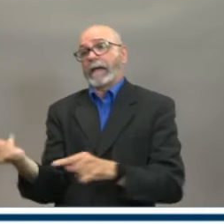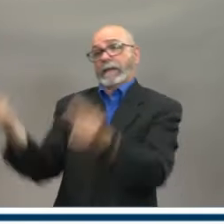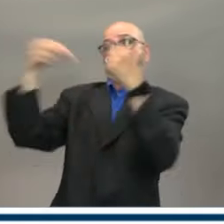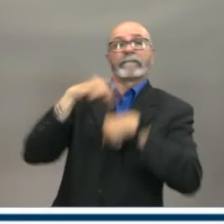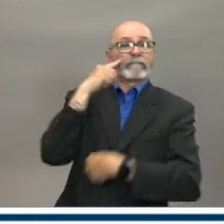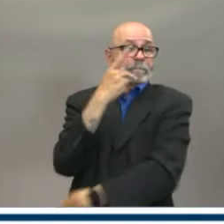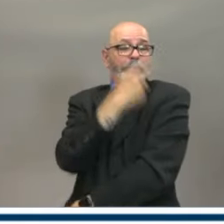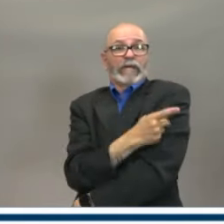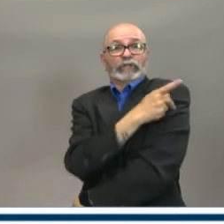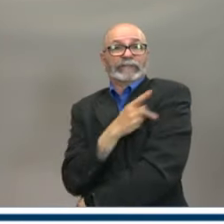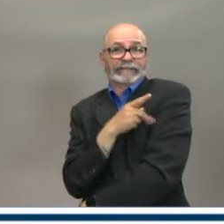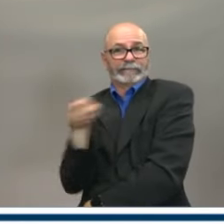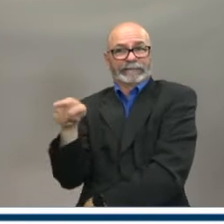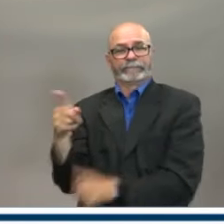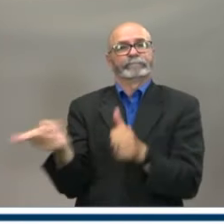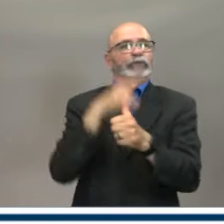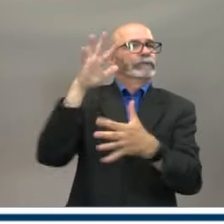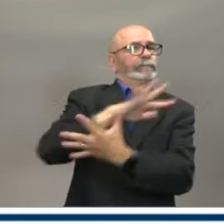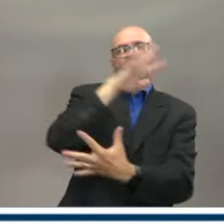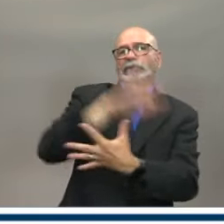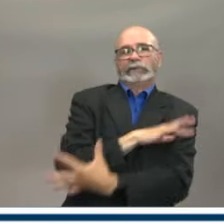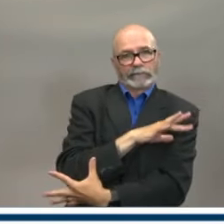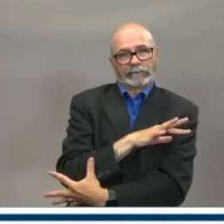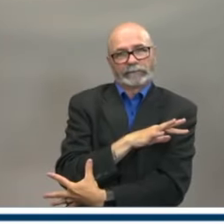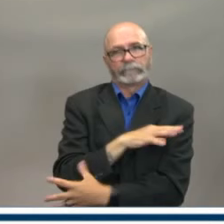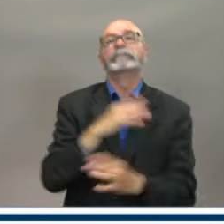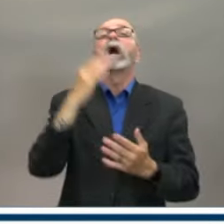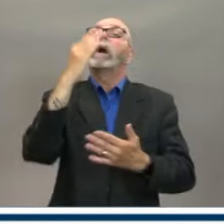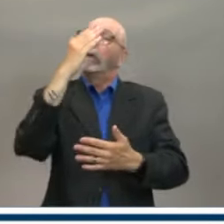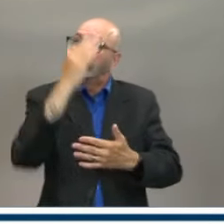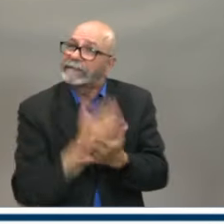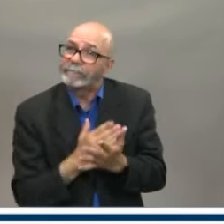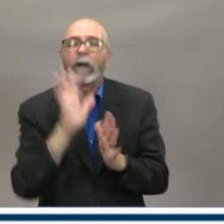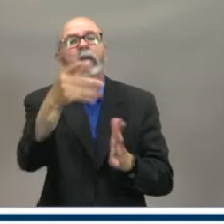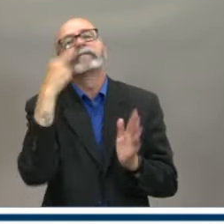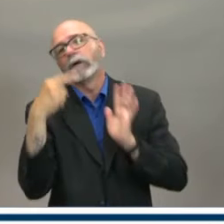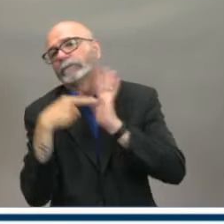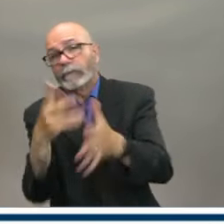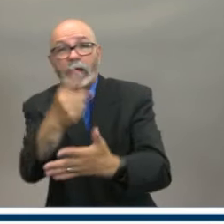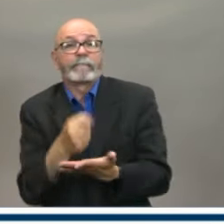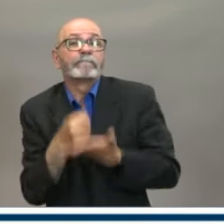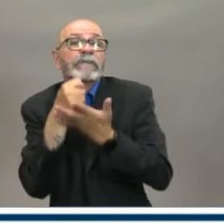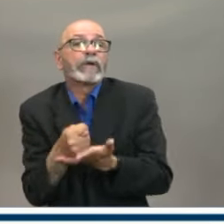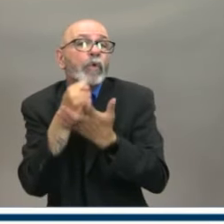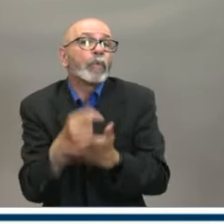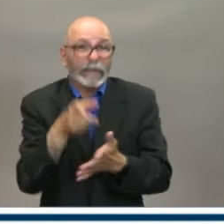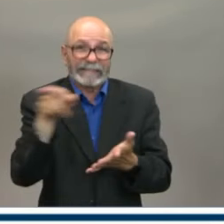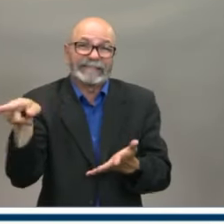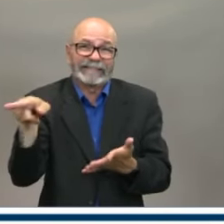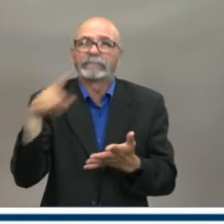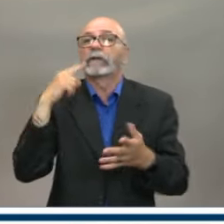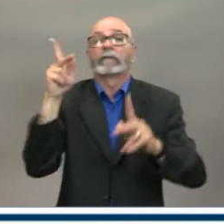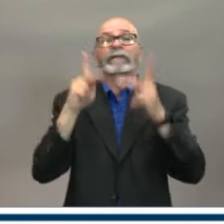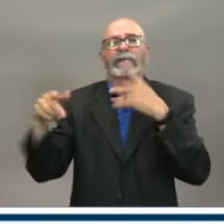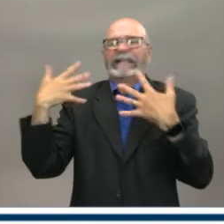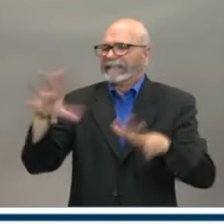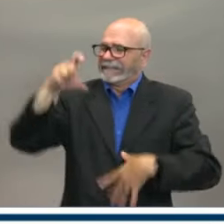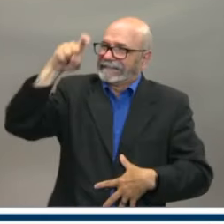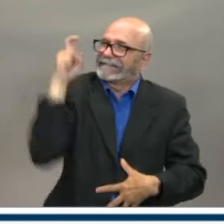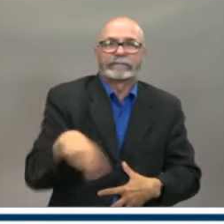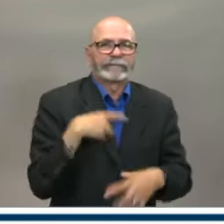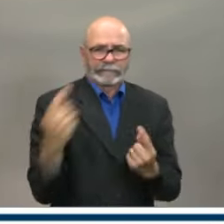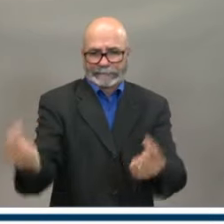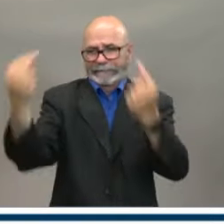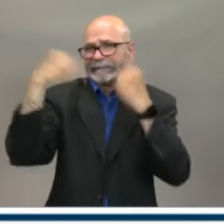care. And for many groups, like physiotherapists as an example, virtually all of their care by necessity has to be done